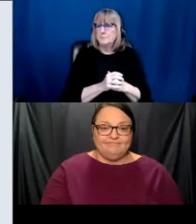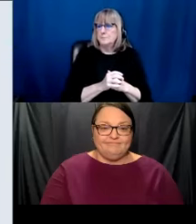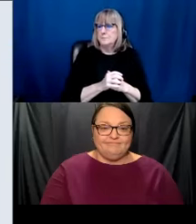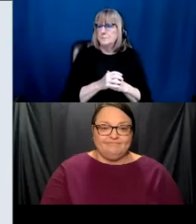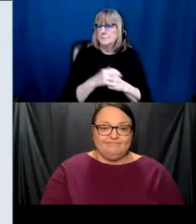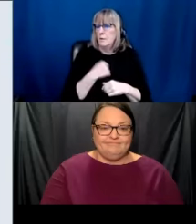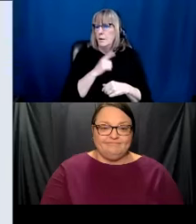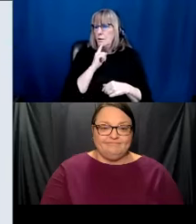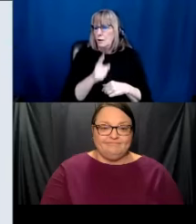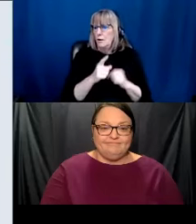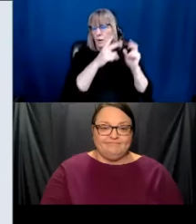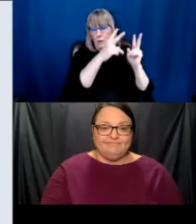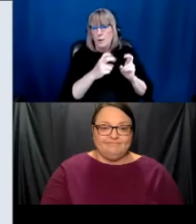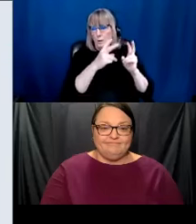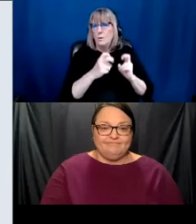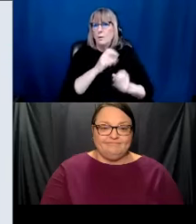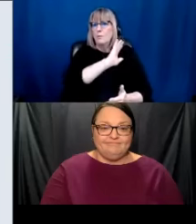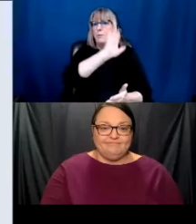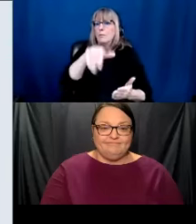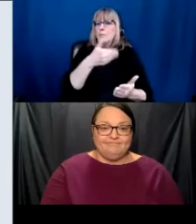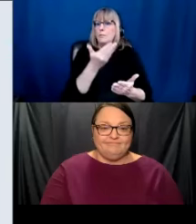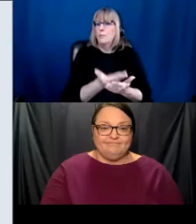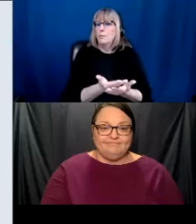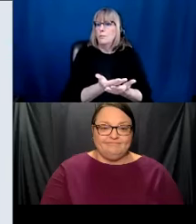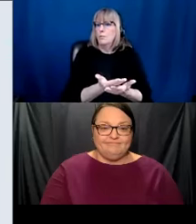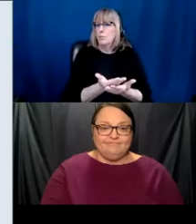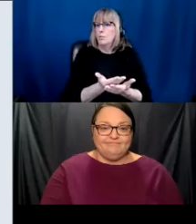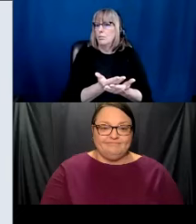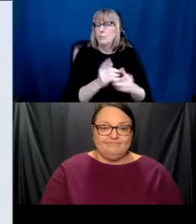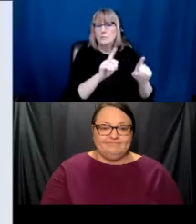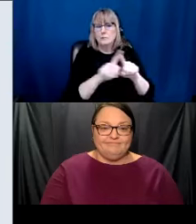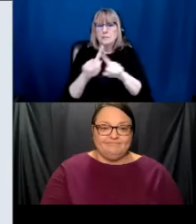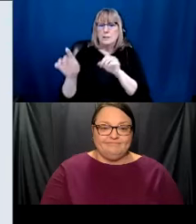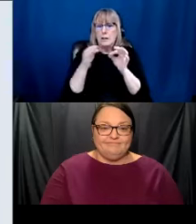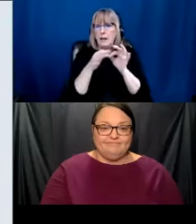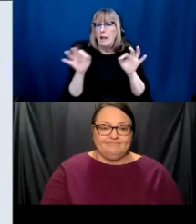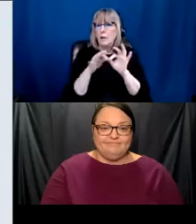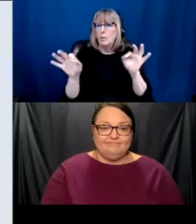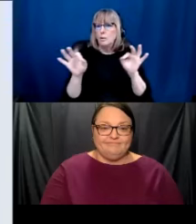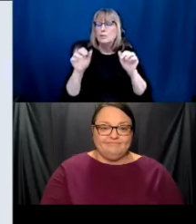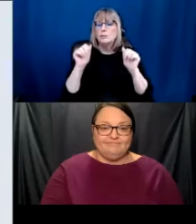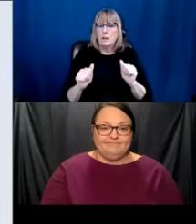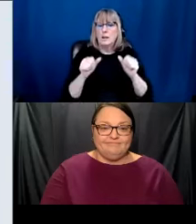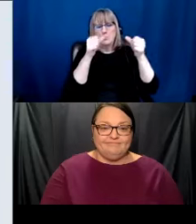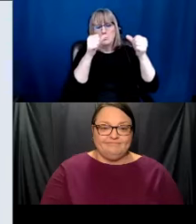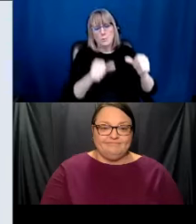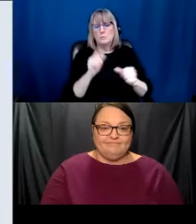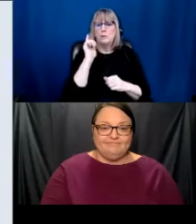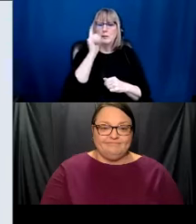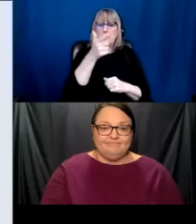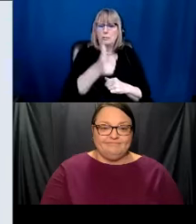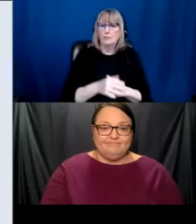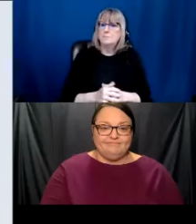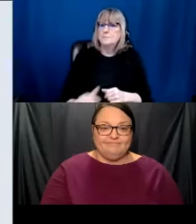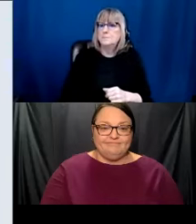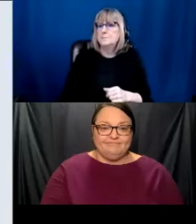We are recording all of the different languages so that they can be posted later. Voy a